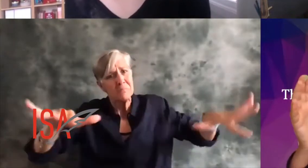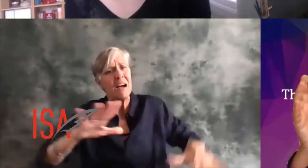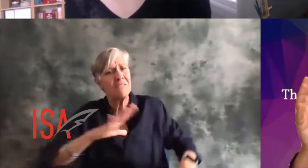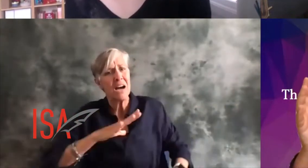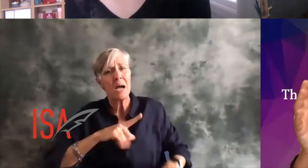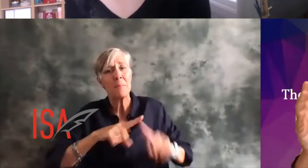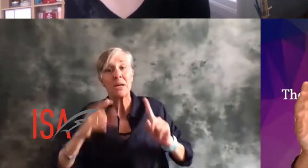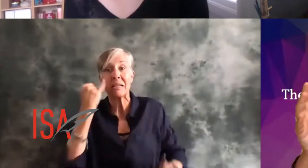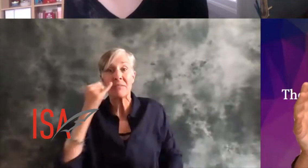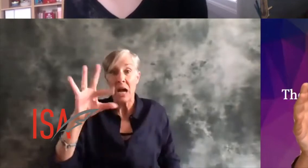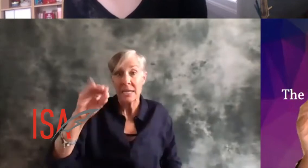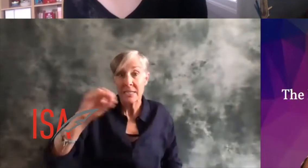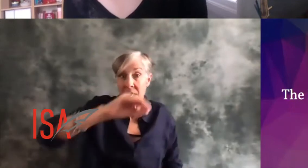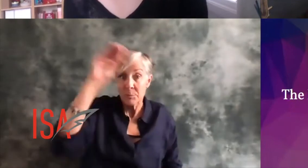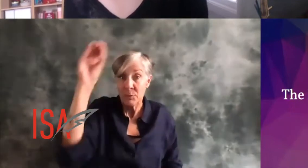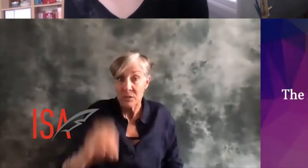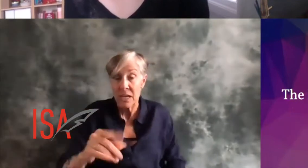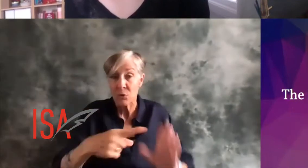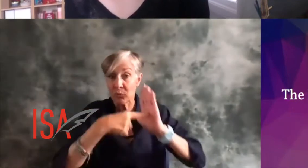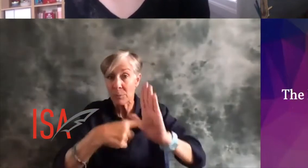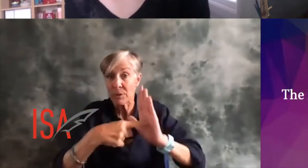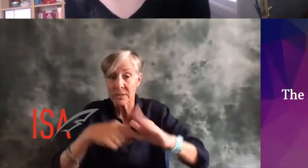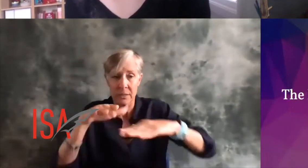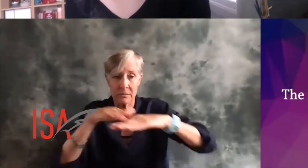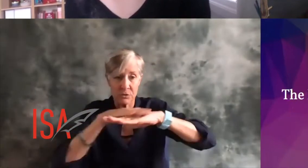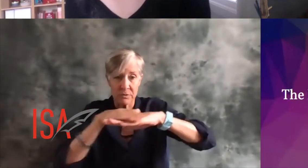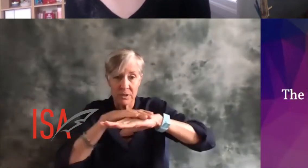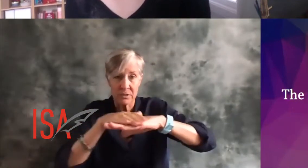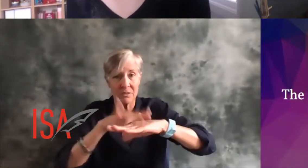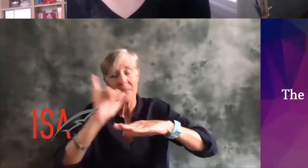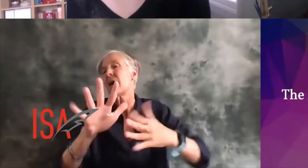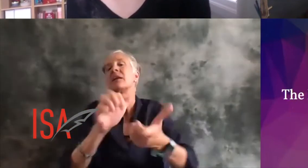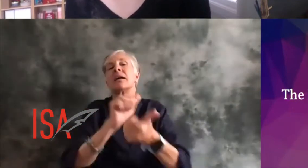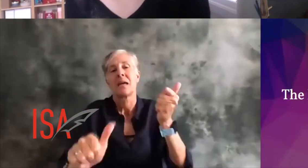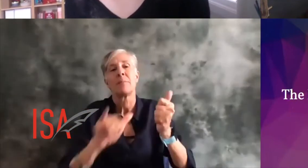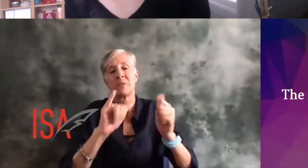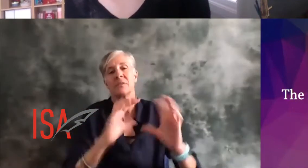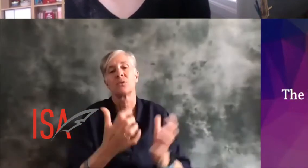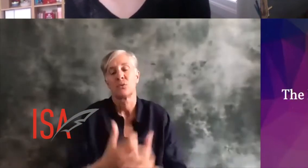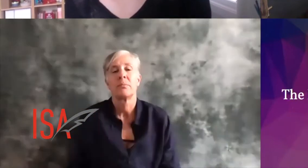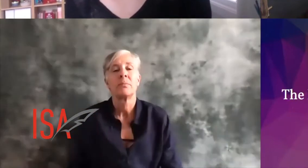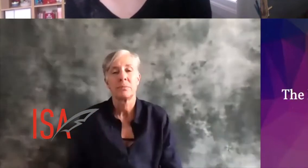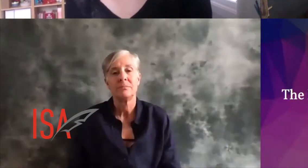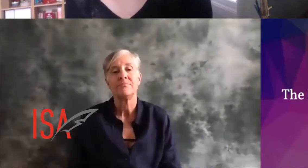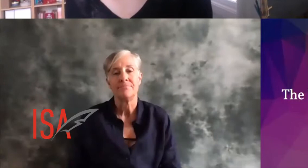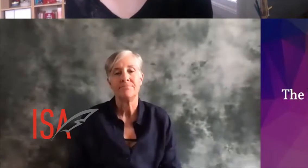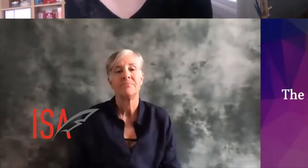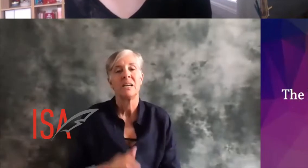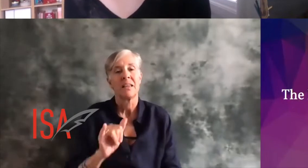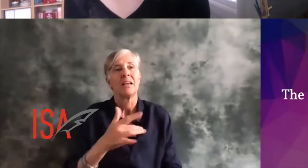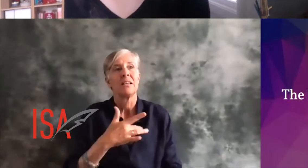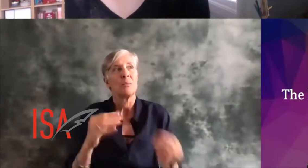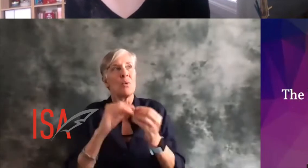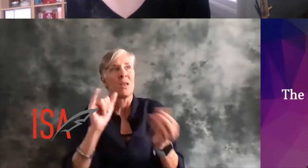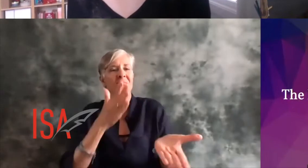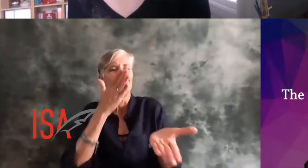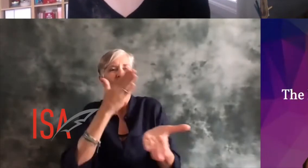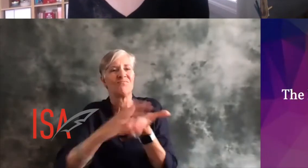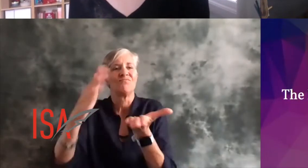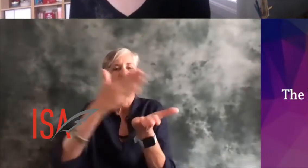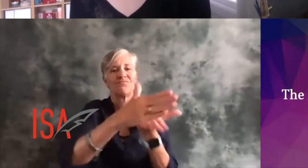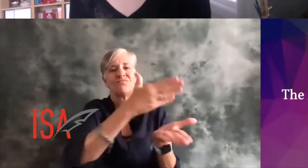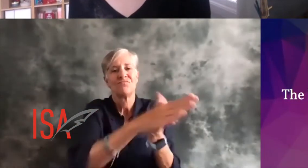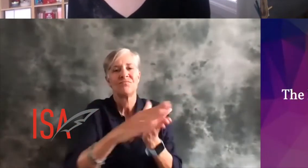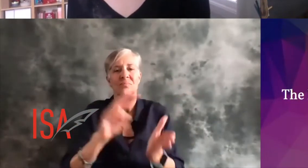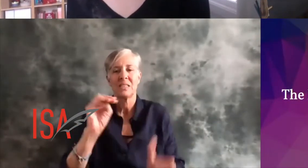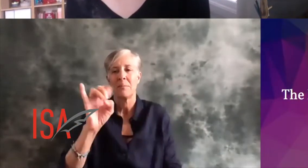like 90% of what we're seeing, that's when it gets super harmful. And that's when that exclusion and that really that